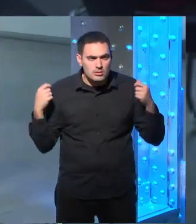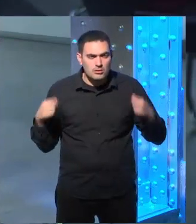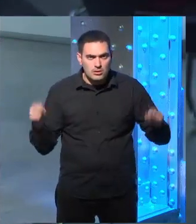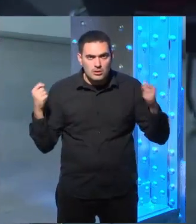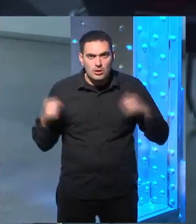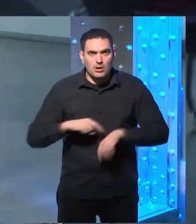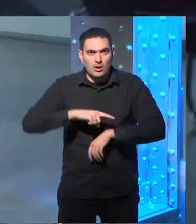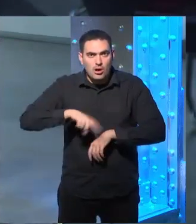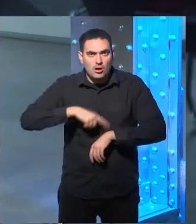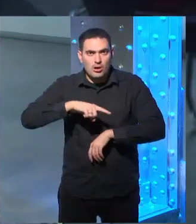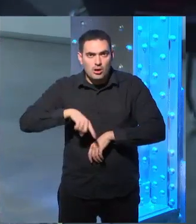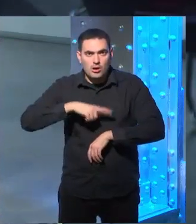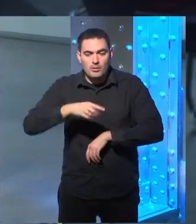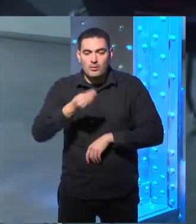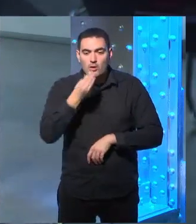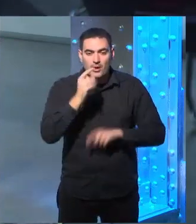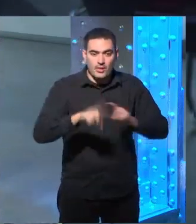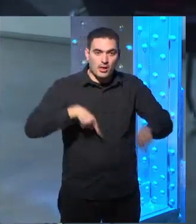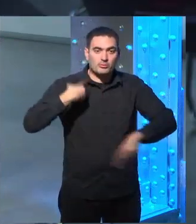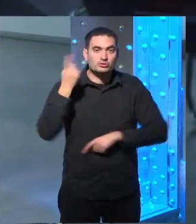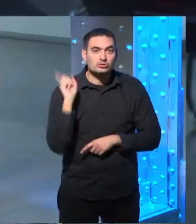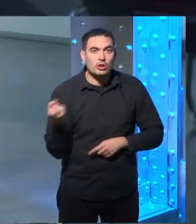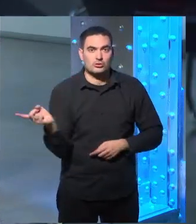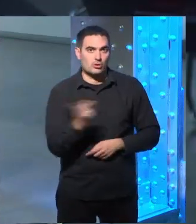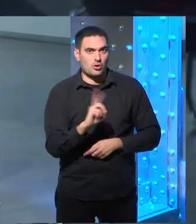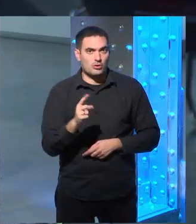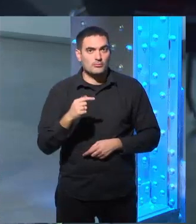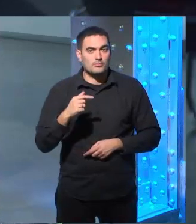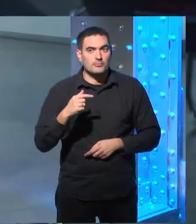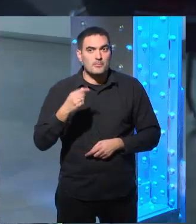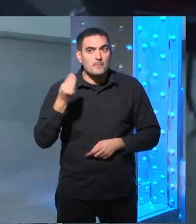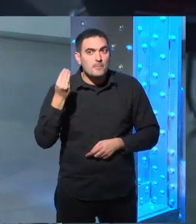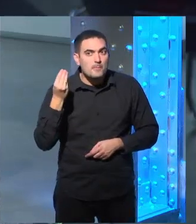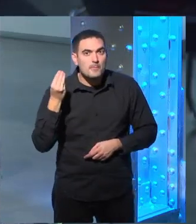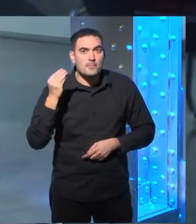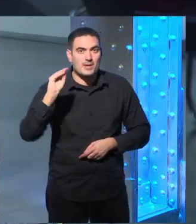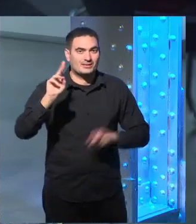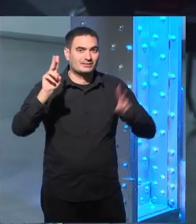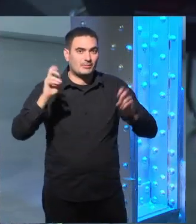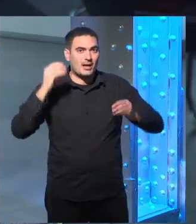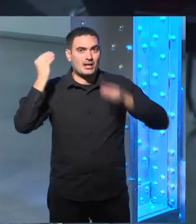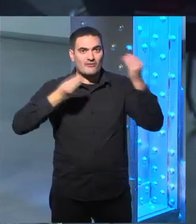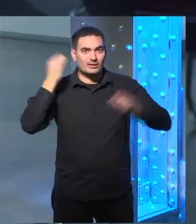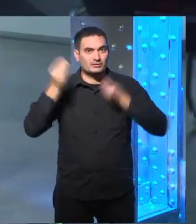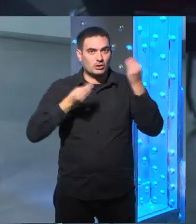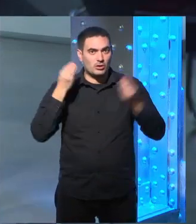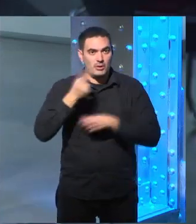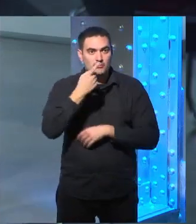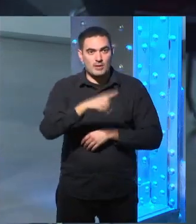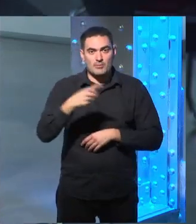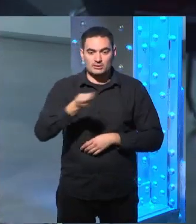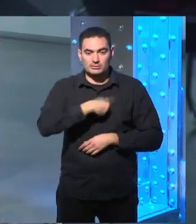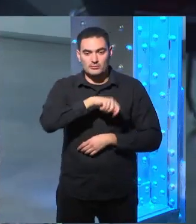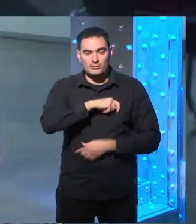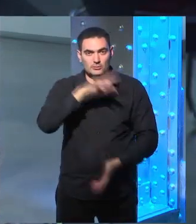justice and of fairness. We have to train it every day, not just after lunch. And I would add one more, which has to do with a